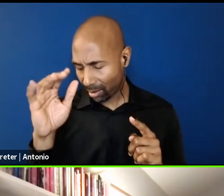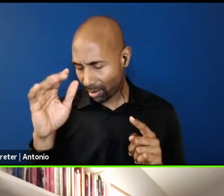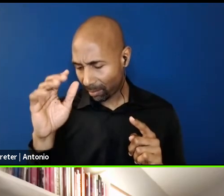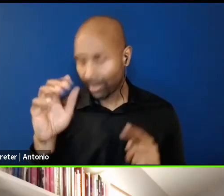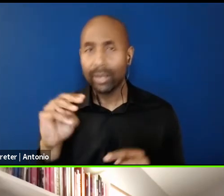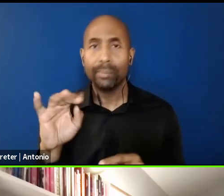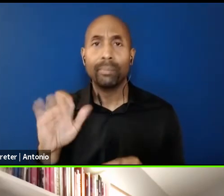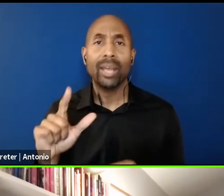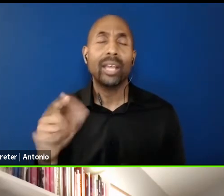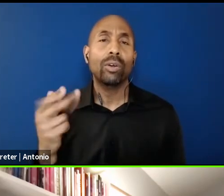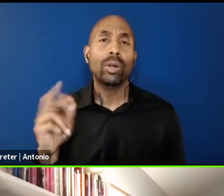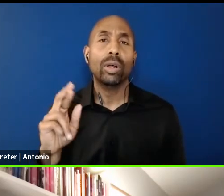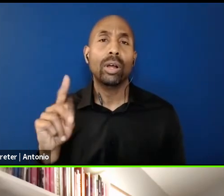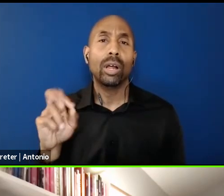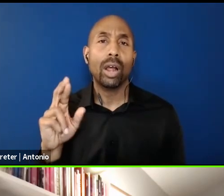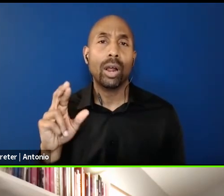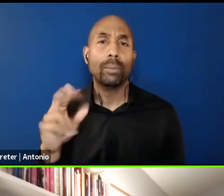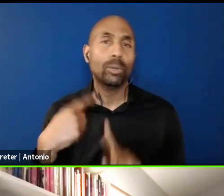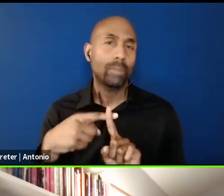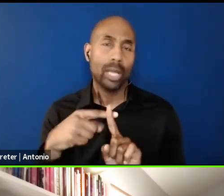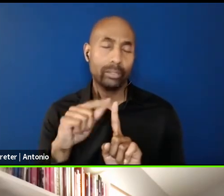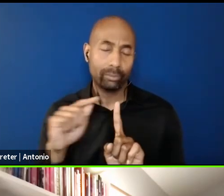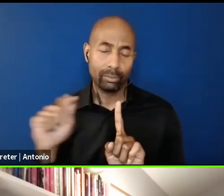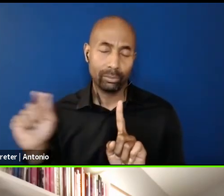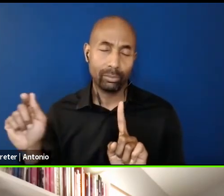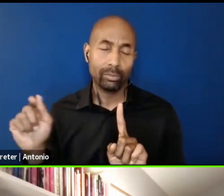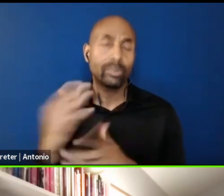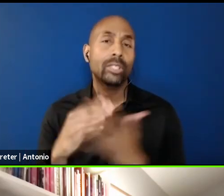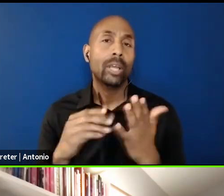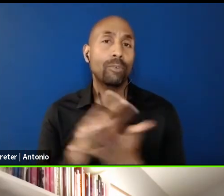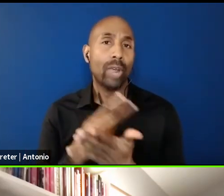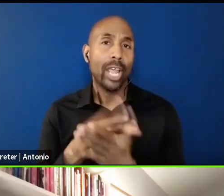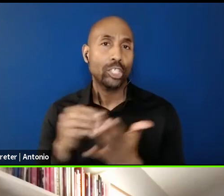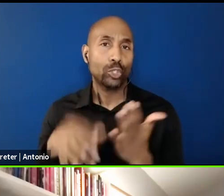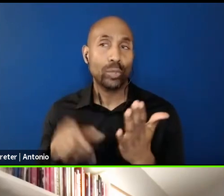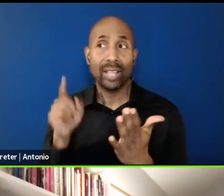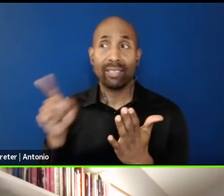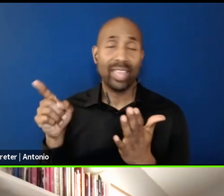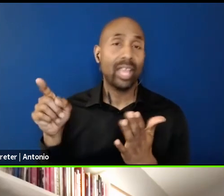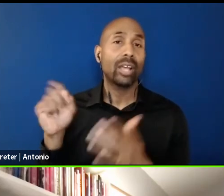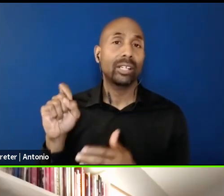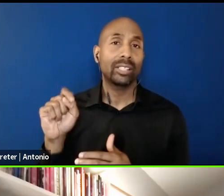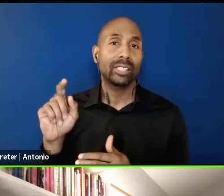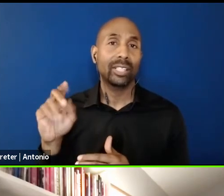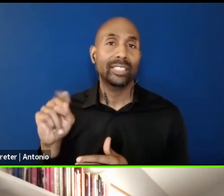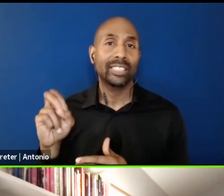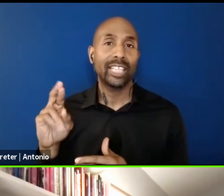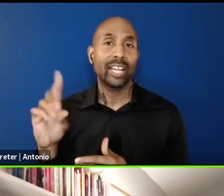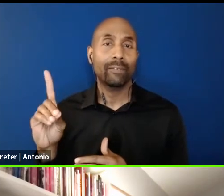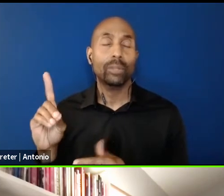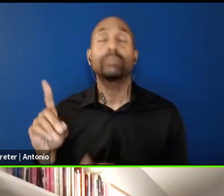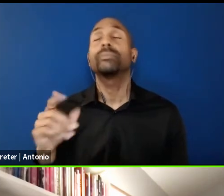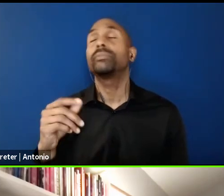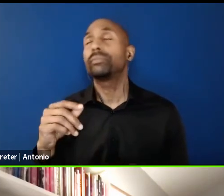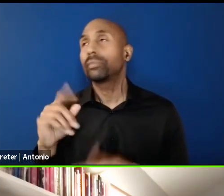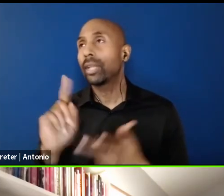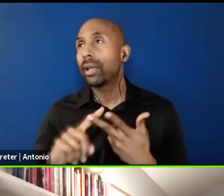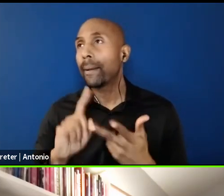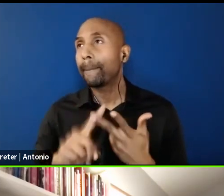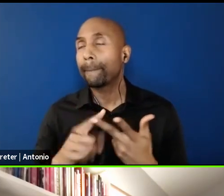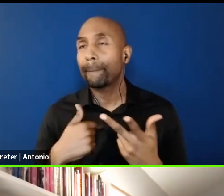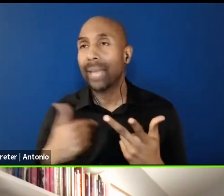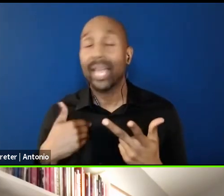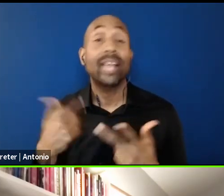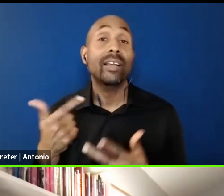Michael Harper and others, some grad students there at Stanford. I had